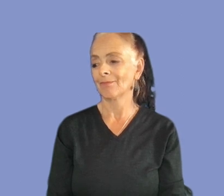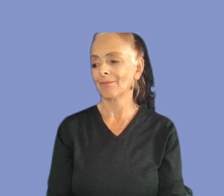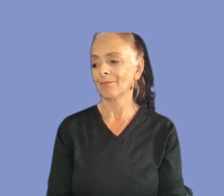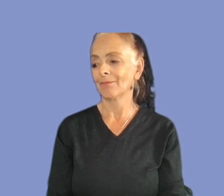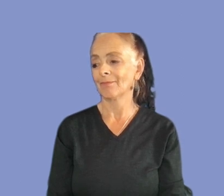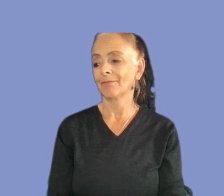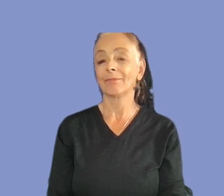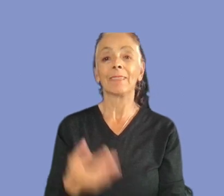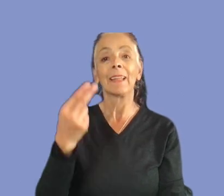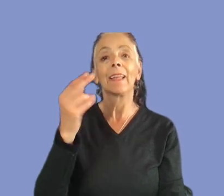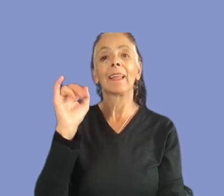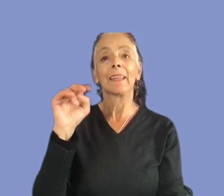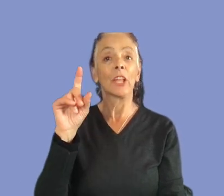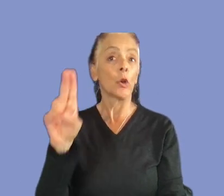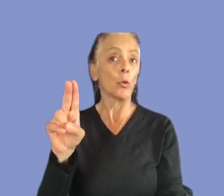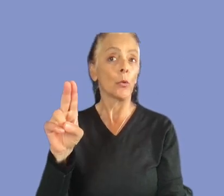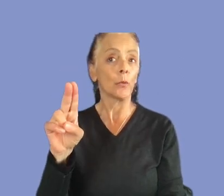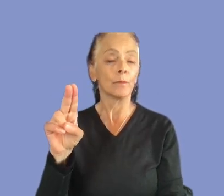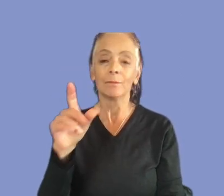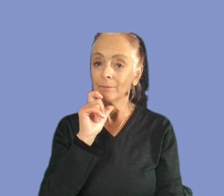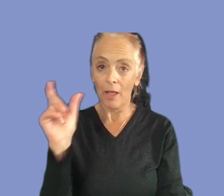This person is Hindu.